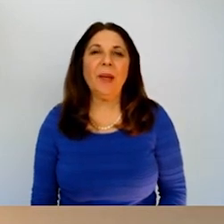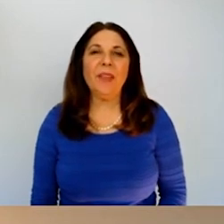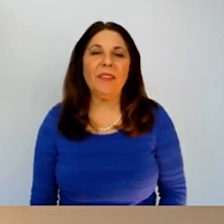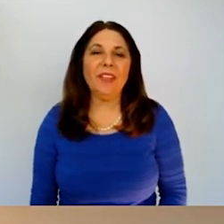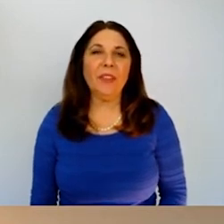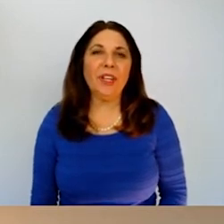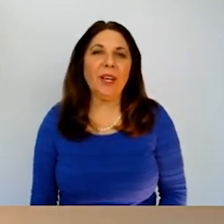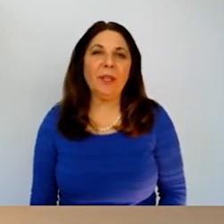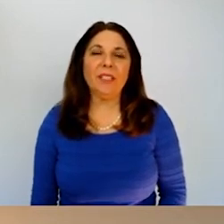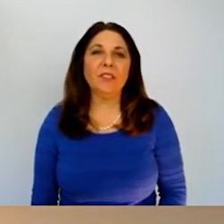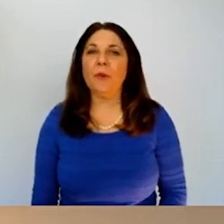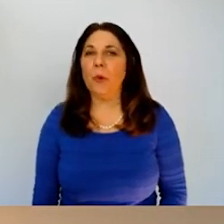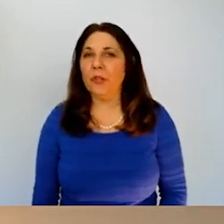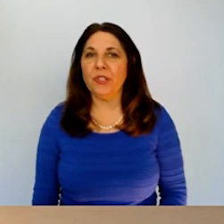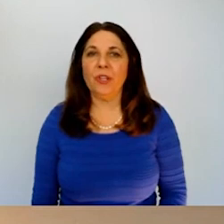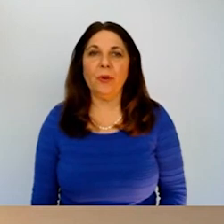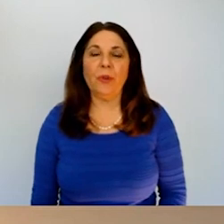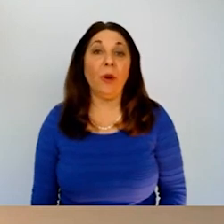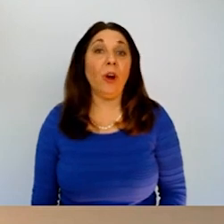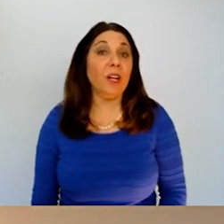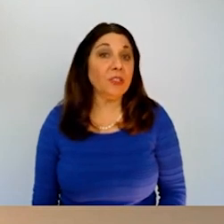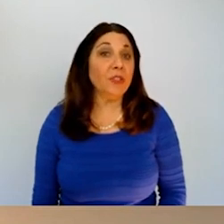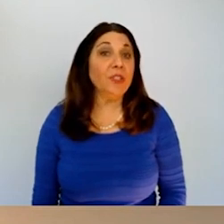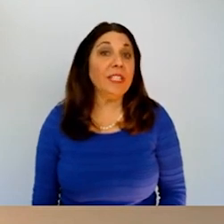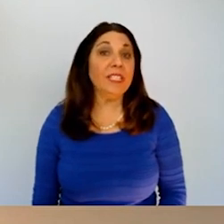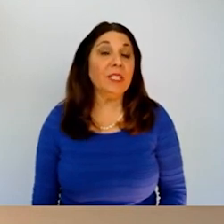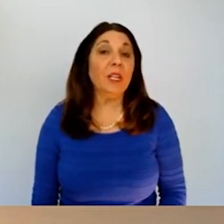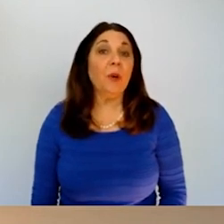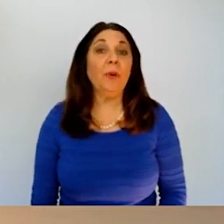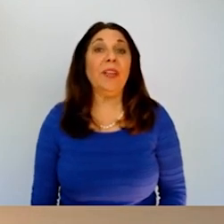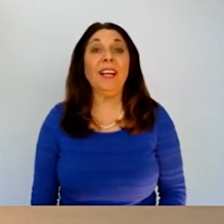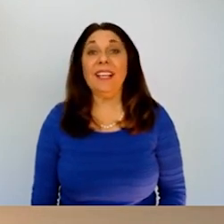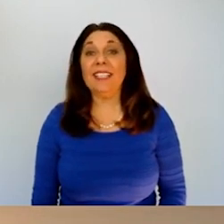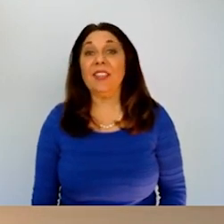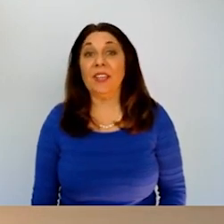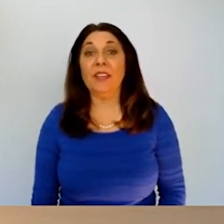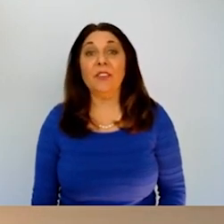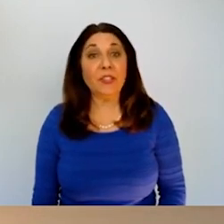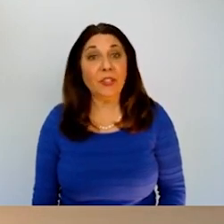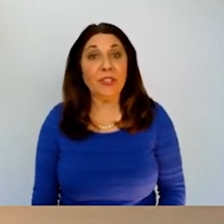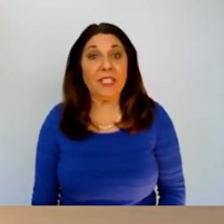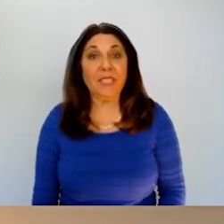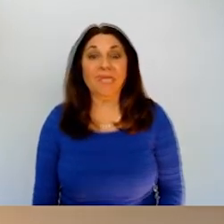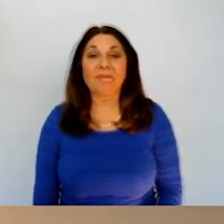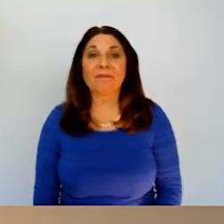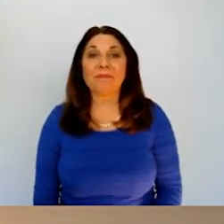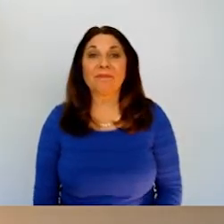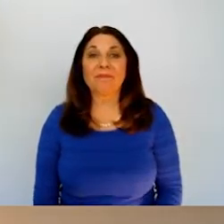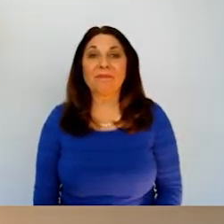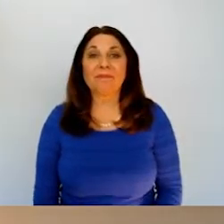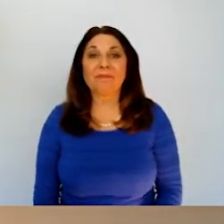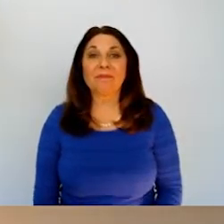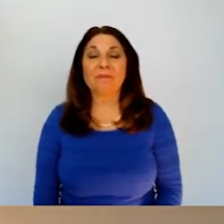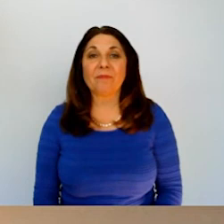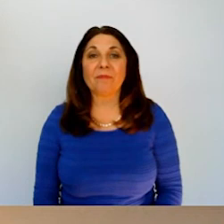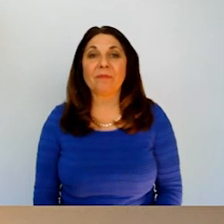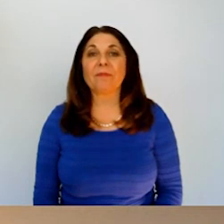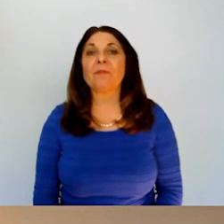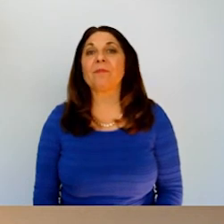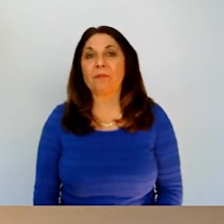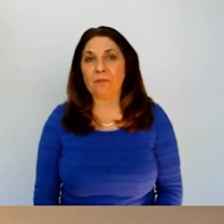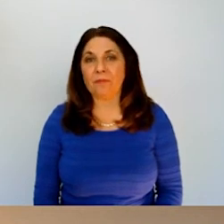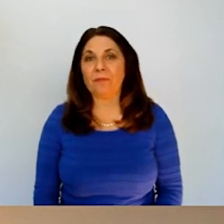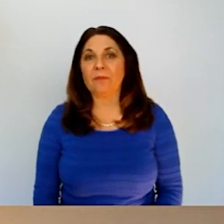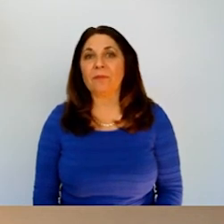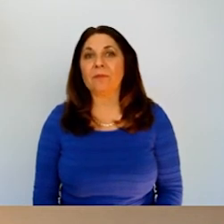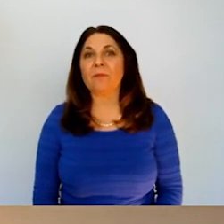thinking about that the other day because, of course, you know, there are uncertainties, but then I like to think of the certainties. And you're seeing it with the investors trading right